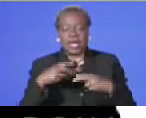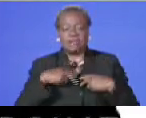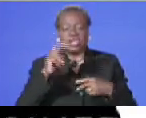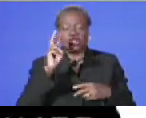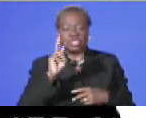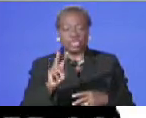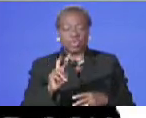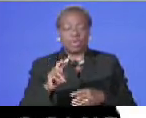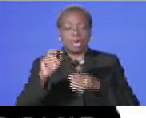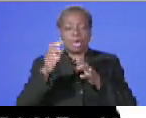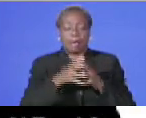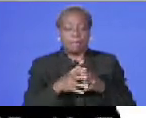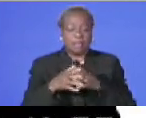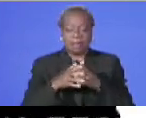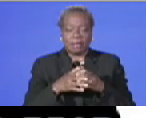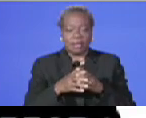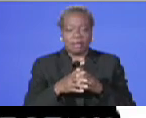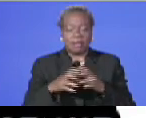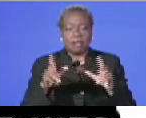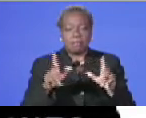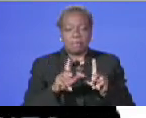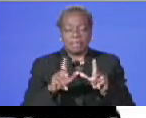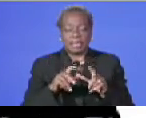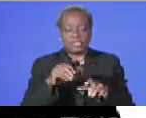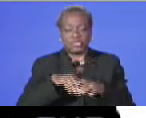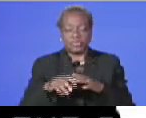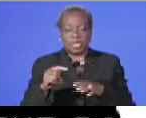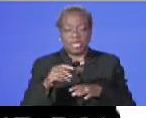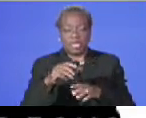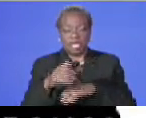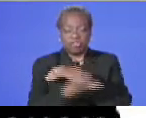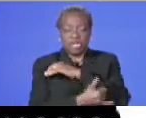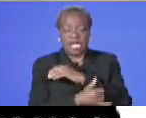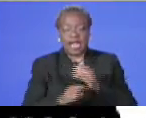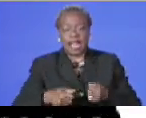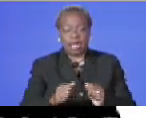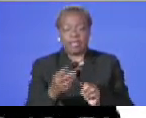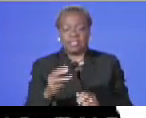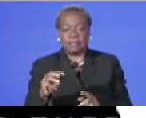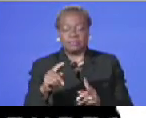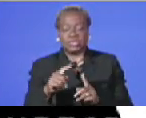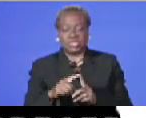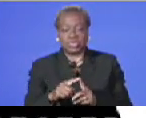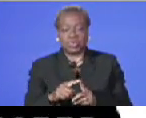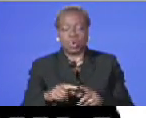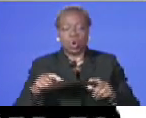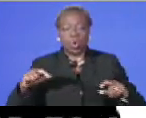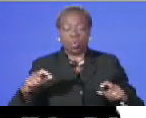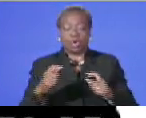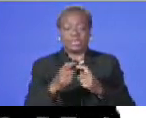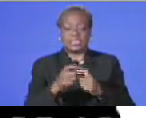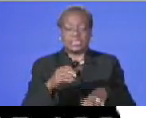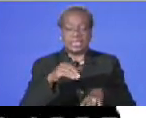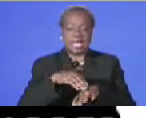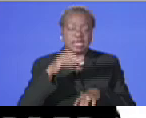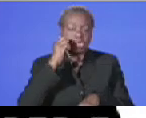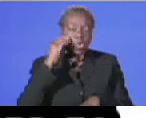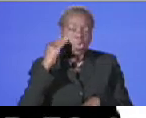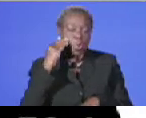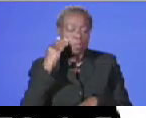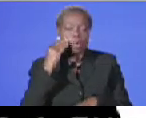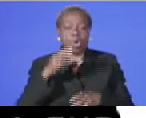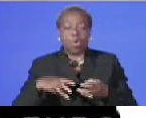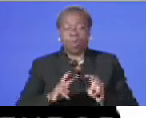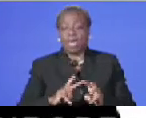permanent residents into the country and allowing them to quarantine at home at a time when hundreds of Bahamians are stuck overseas with the country's borders